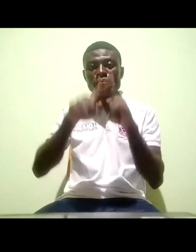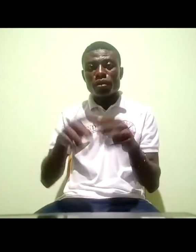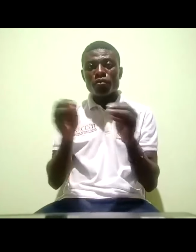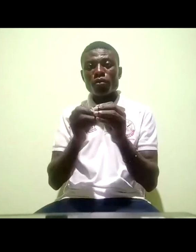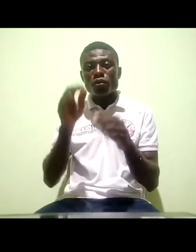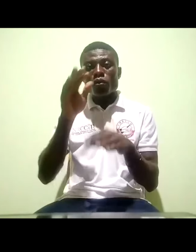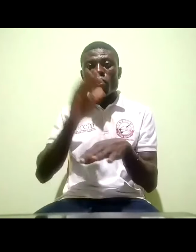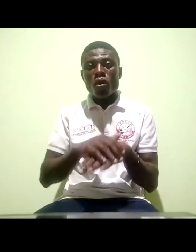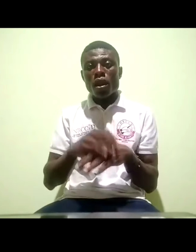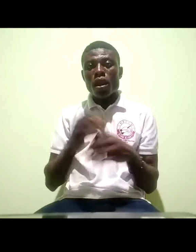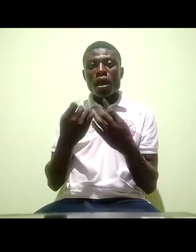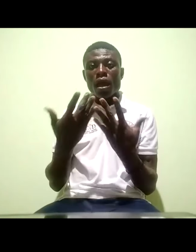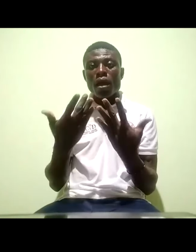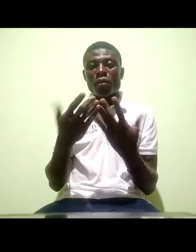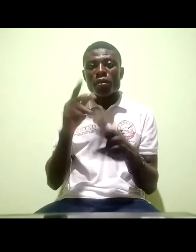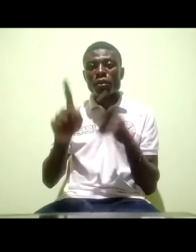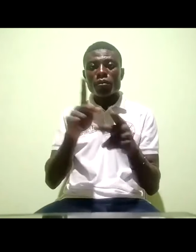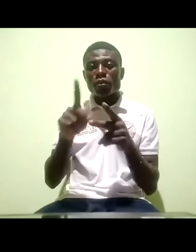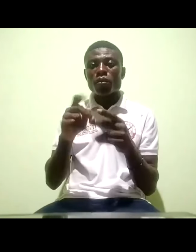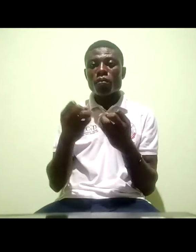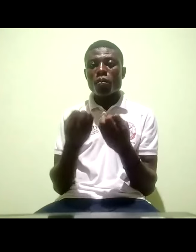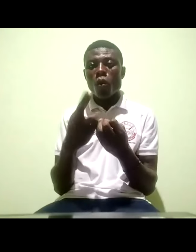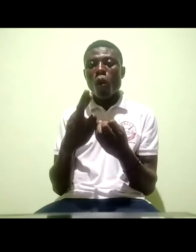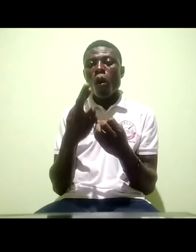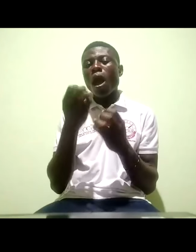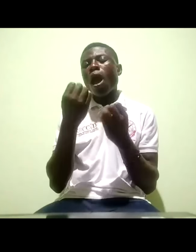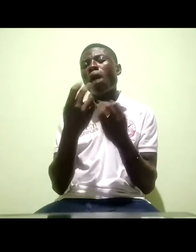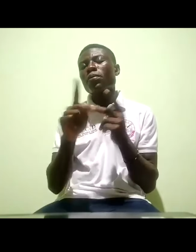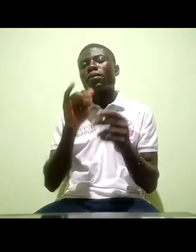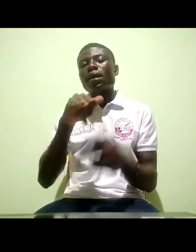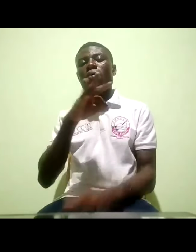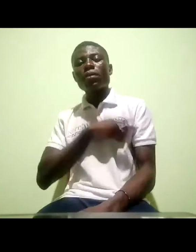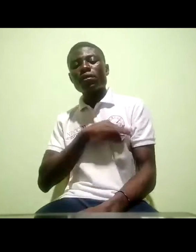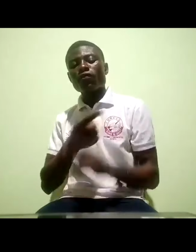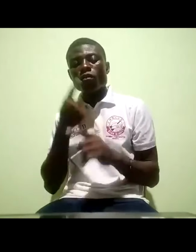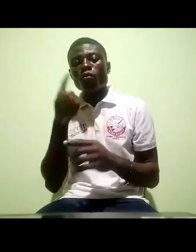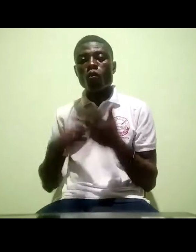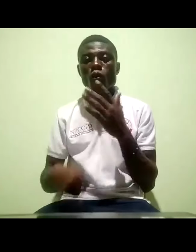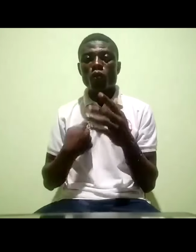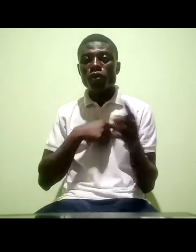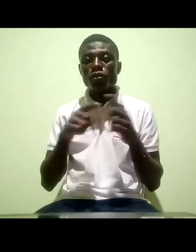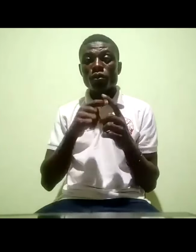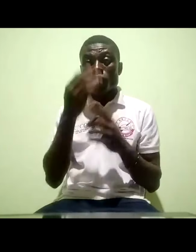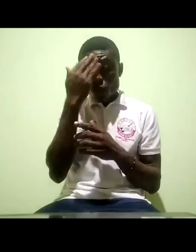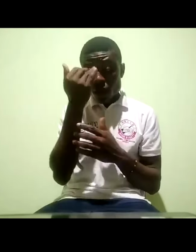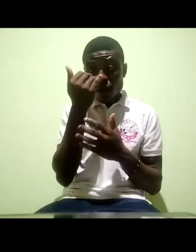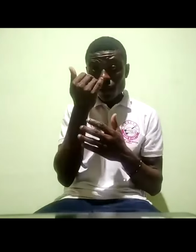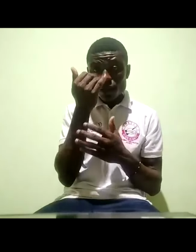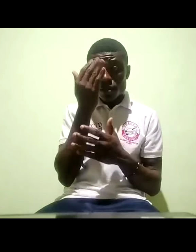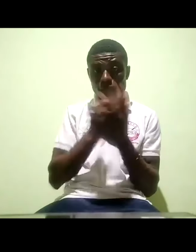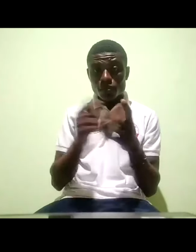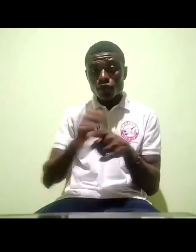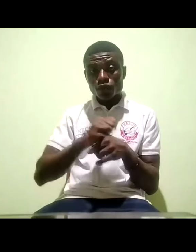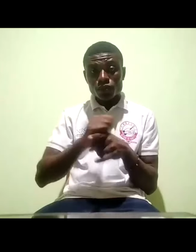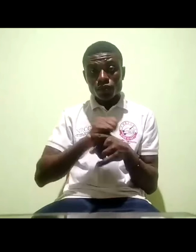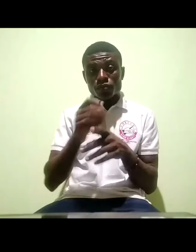many clients or how many people would benefit from that. Because some of the training can be free, but some of the training